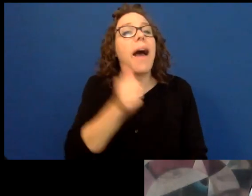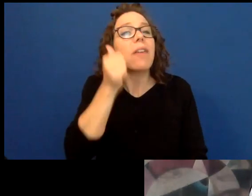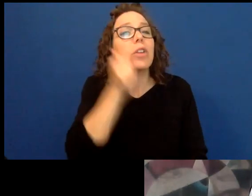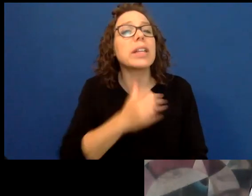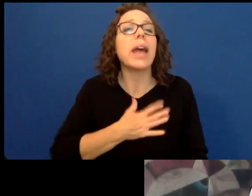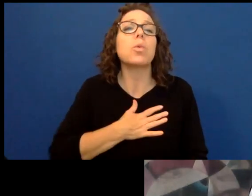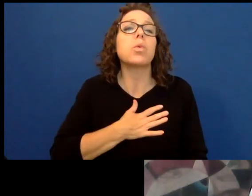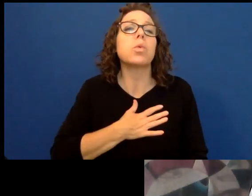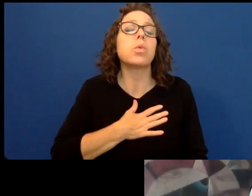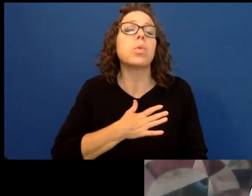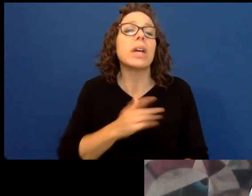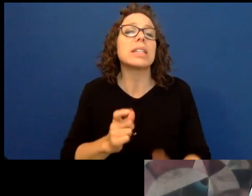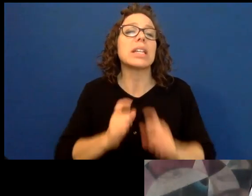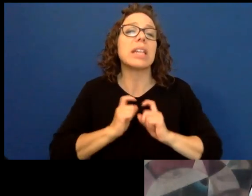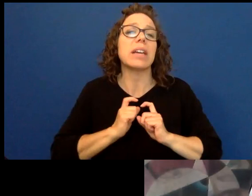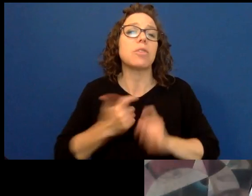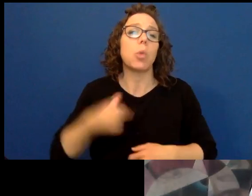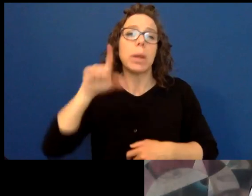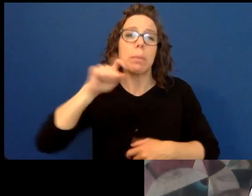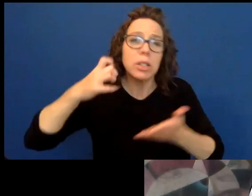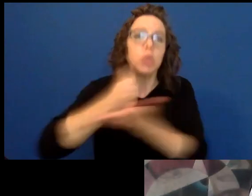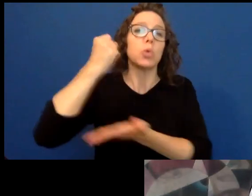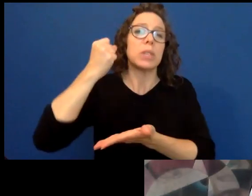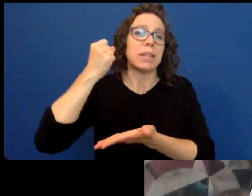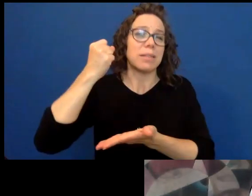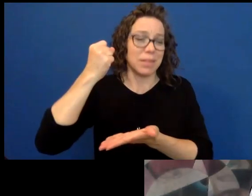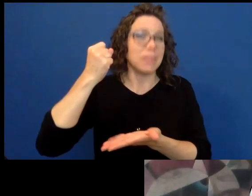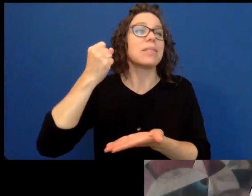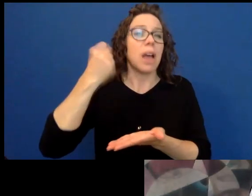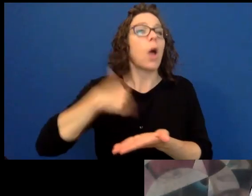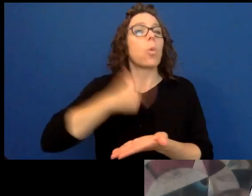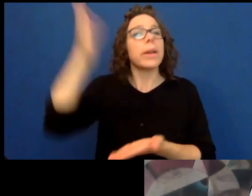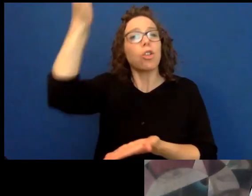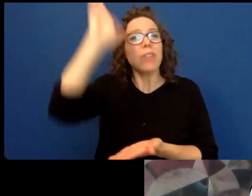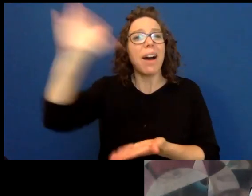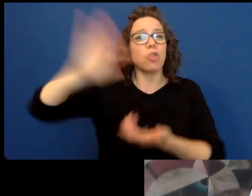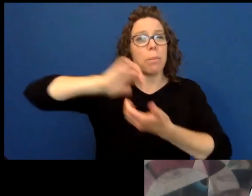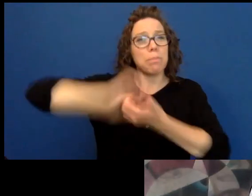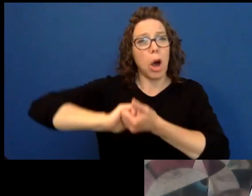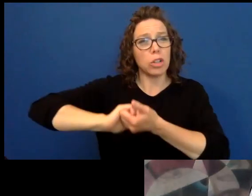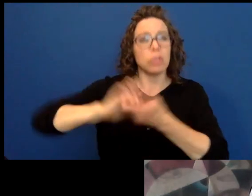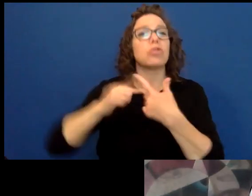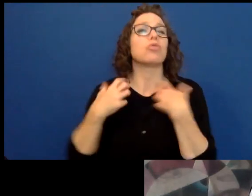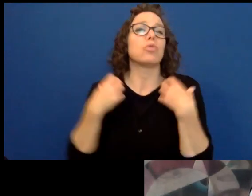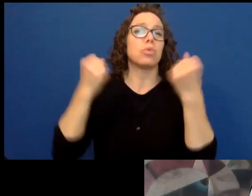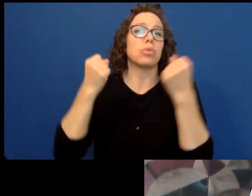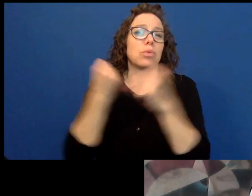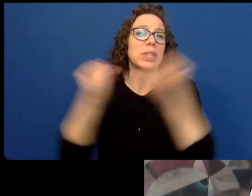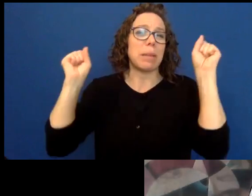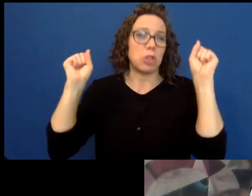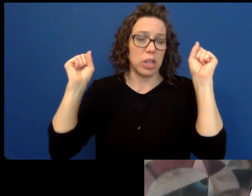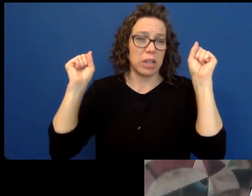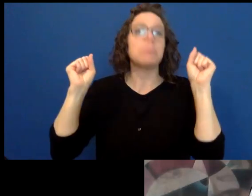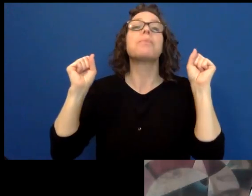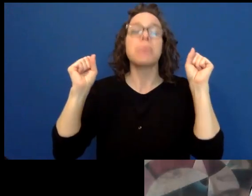gift we are charged to put to good use and of being God's partners in redemption. These spiritual disciplines